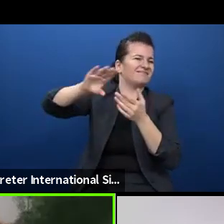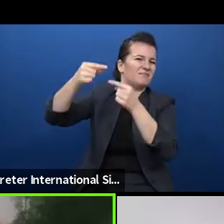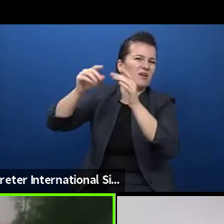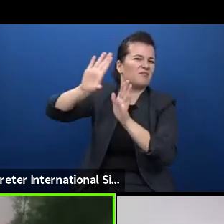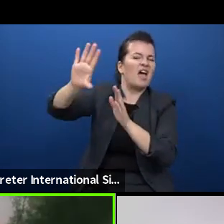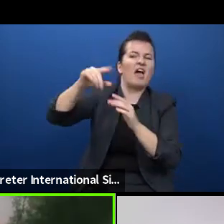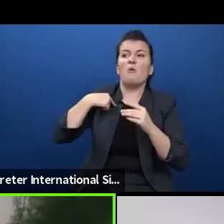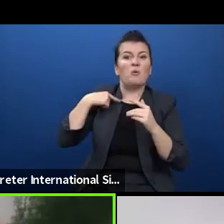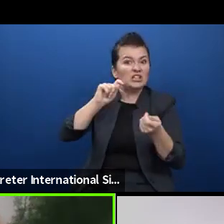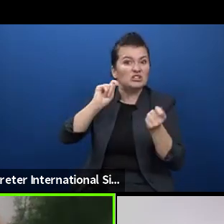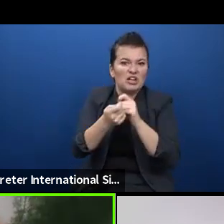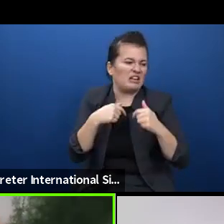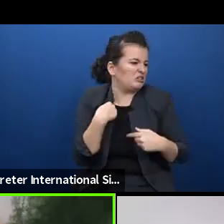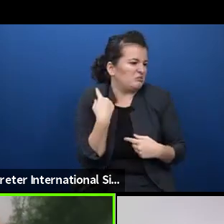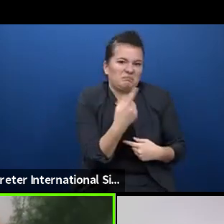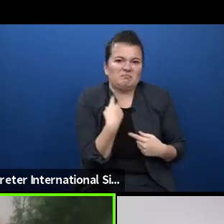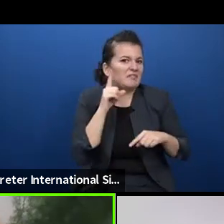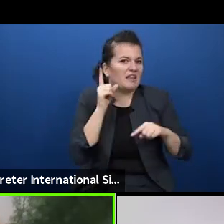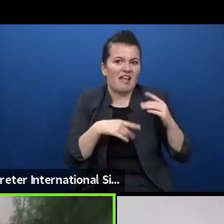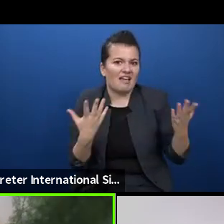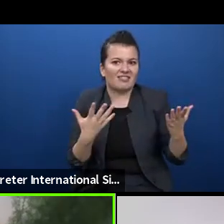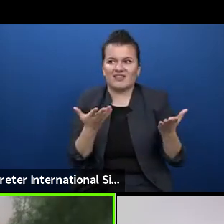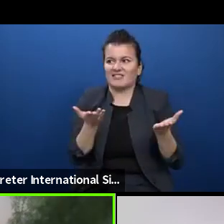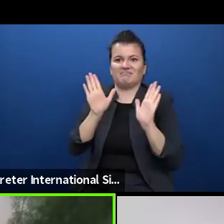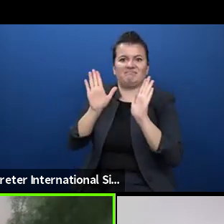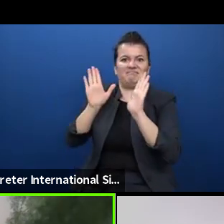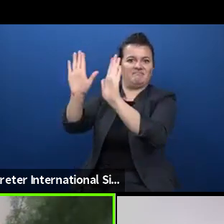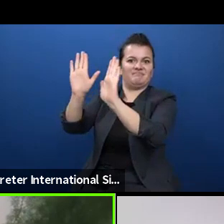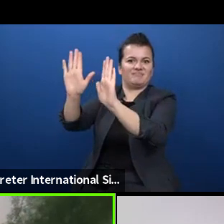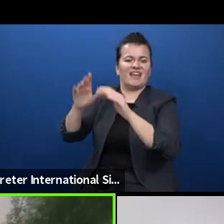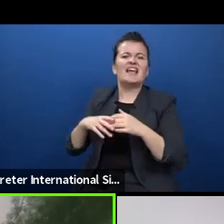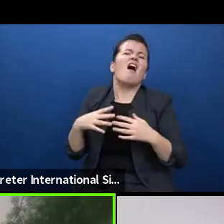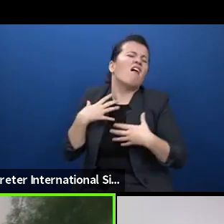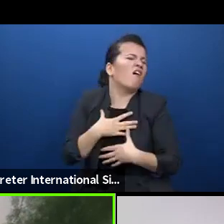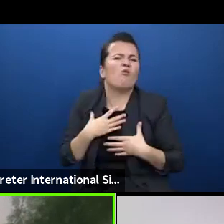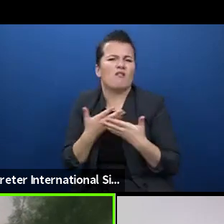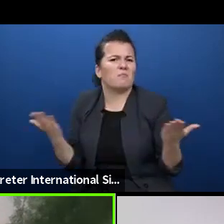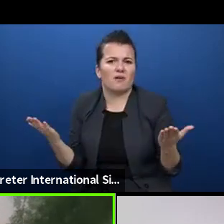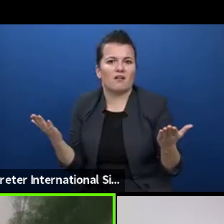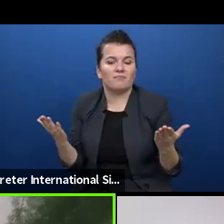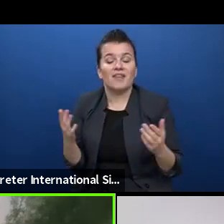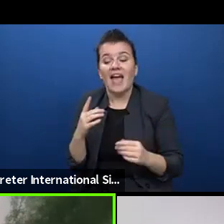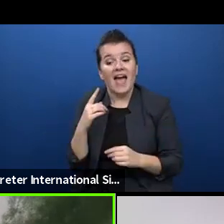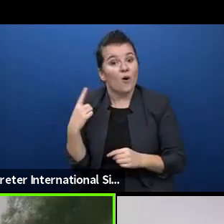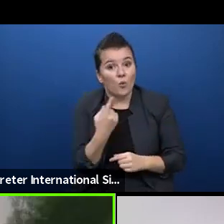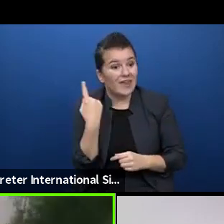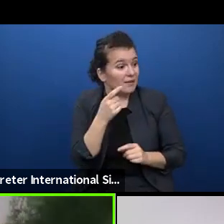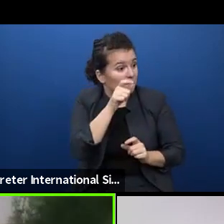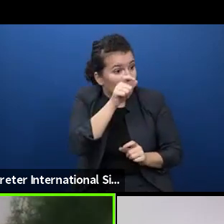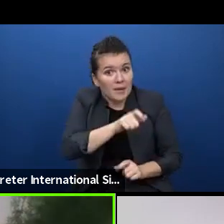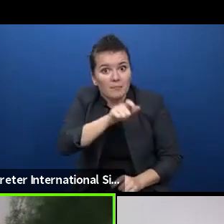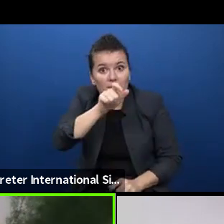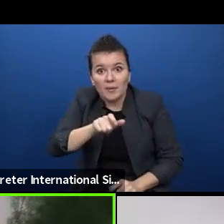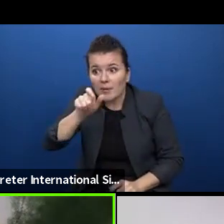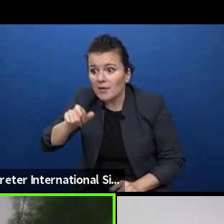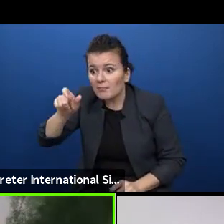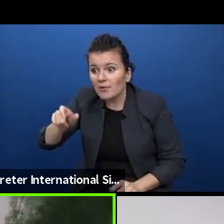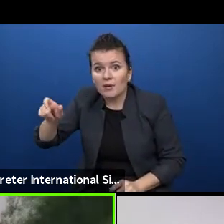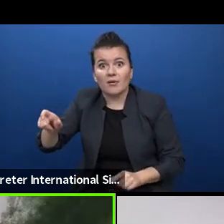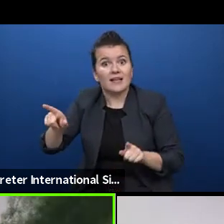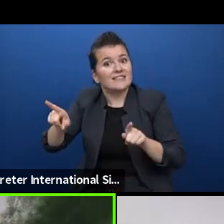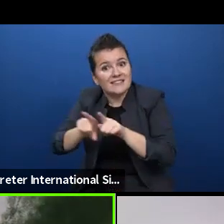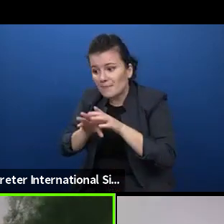first thing to say is that the more we know about climate change as individuals, as well as as sectors, the